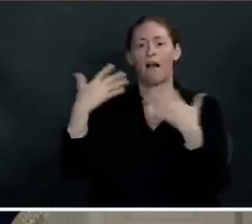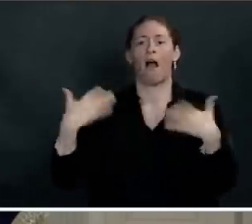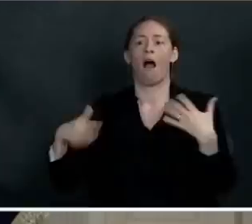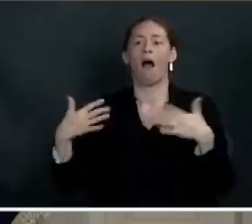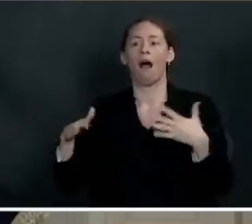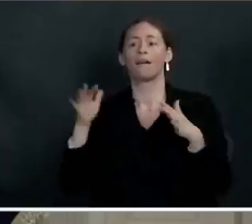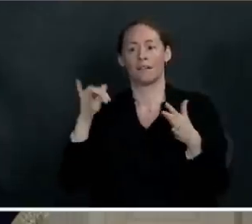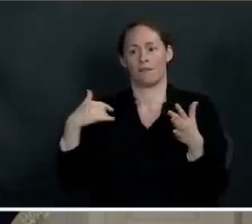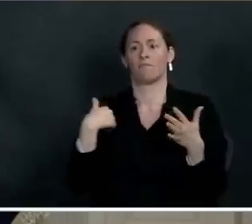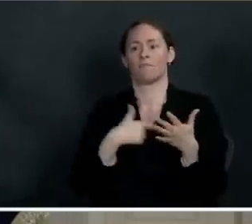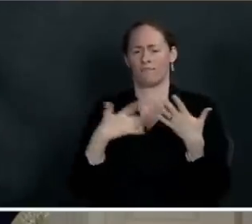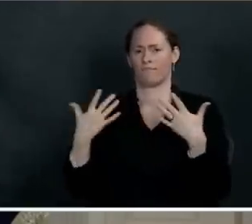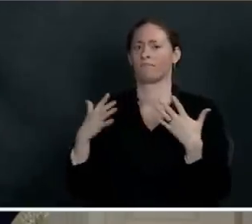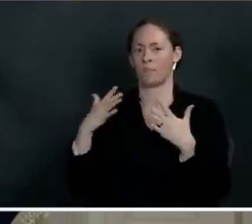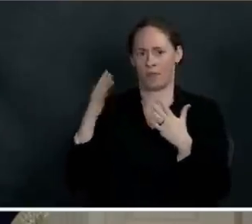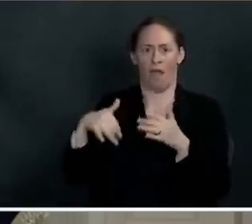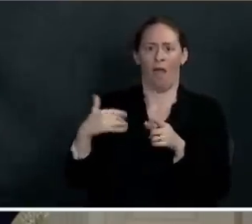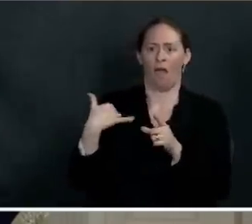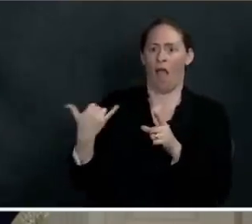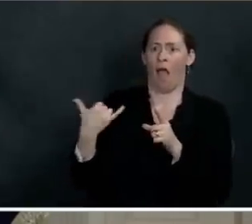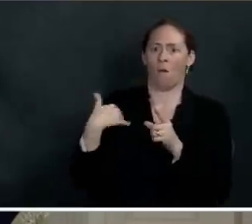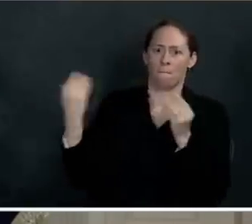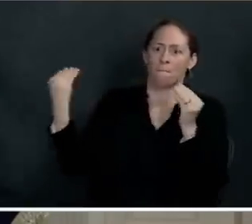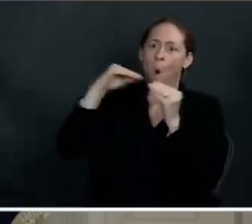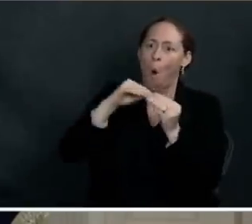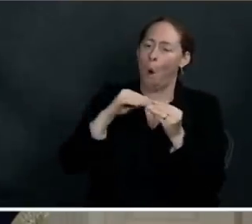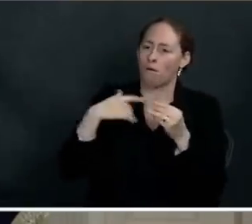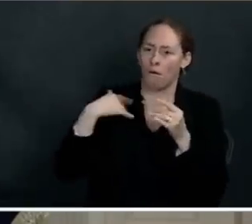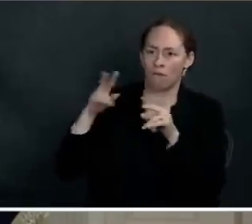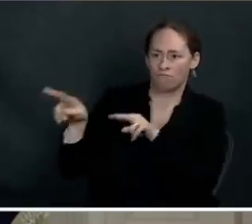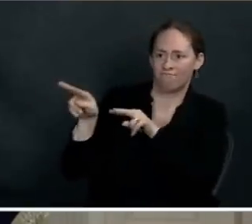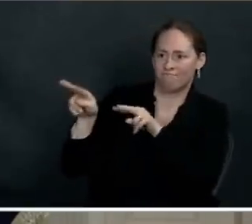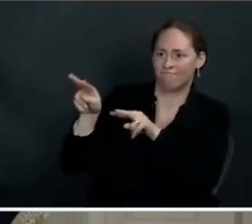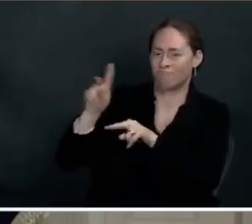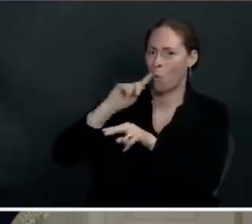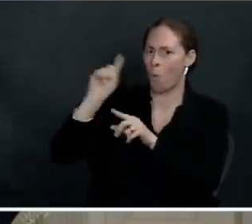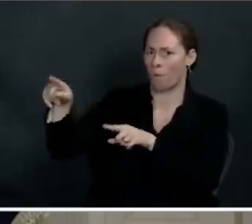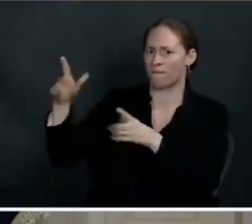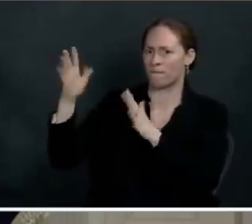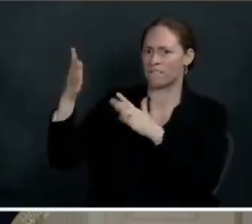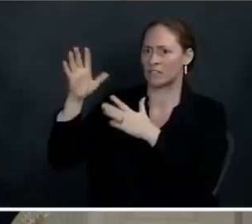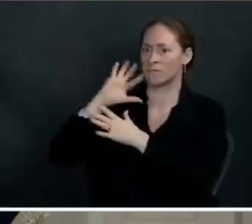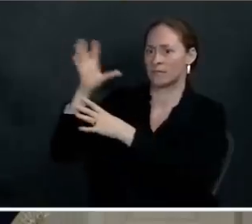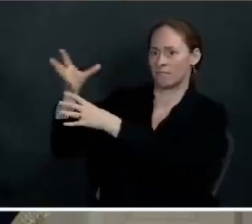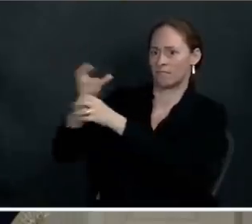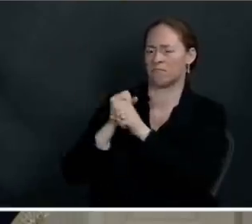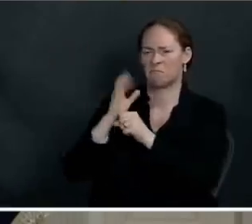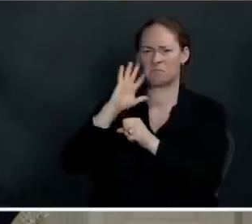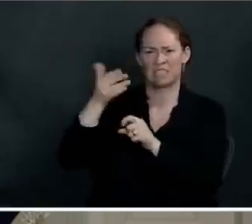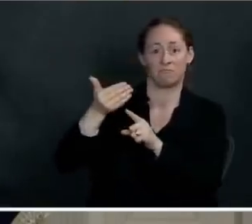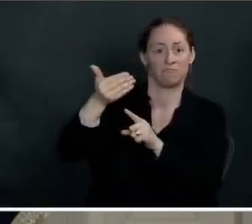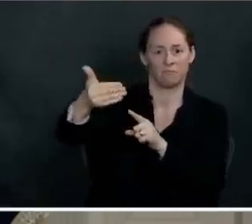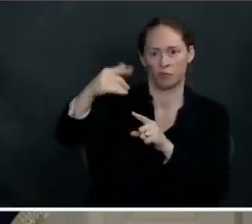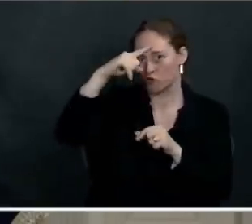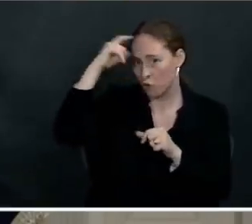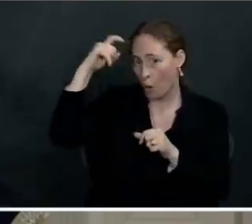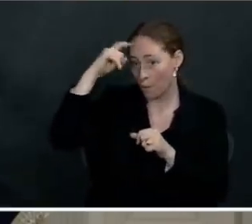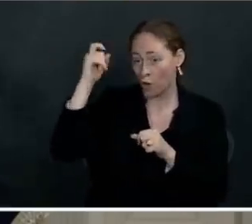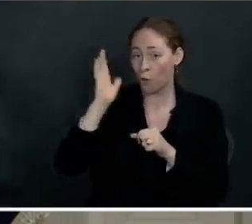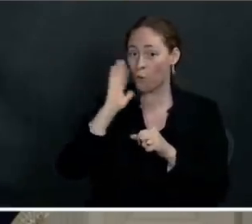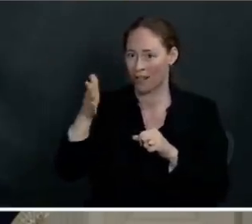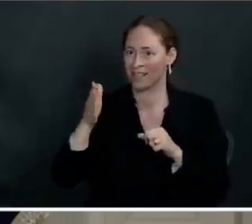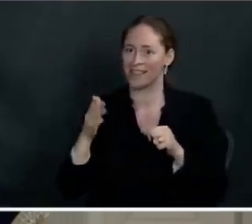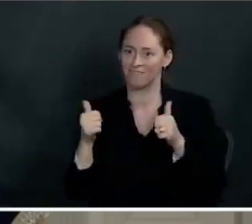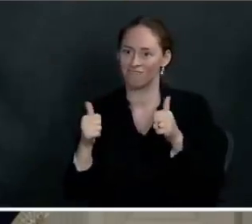ordered. We expect these additional 200 million doses to be delivered this summer. And some of it